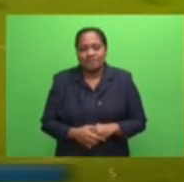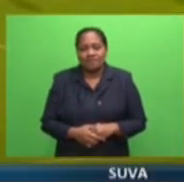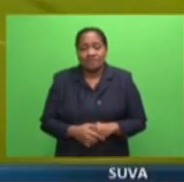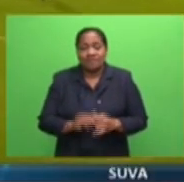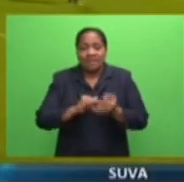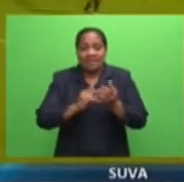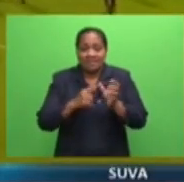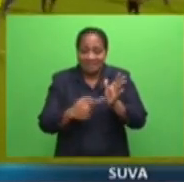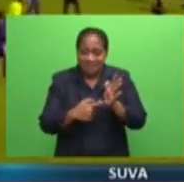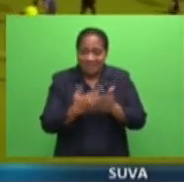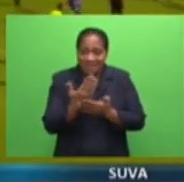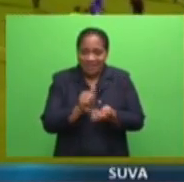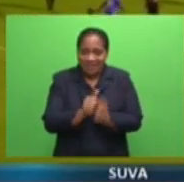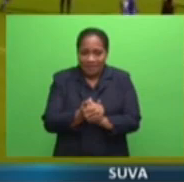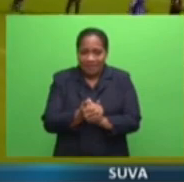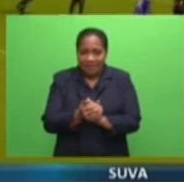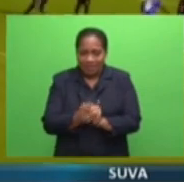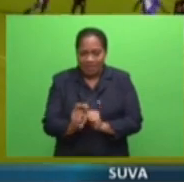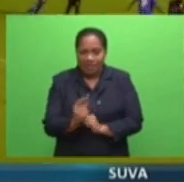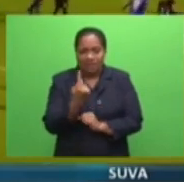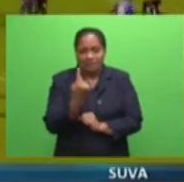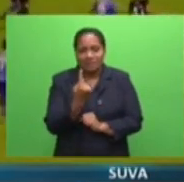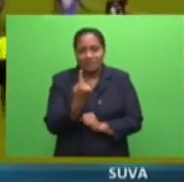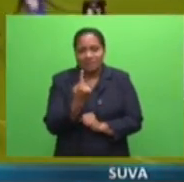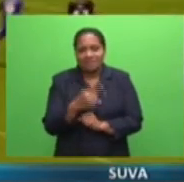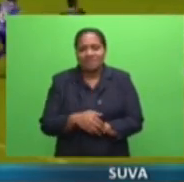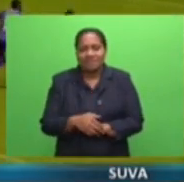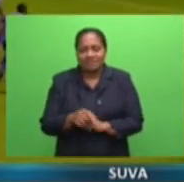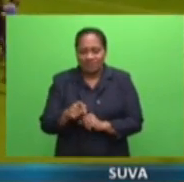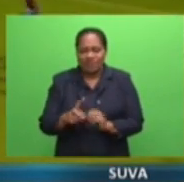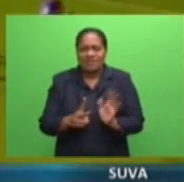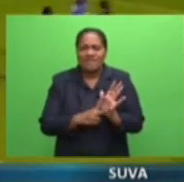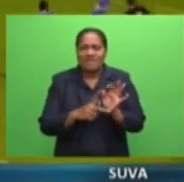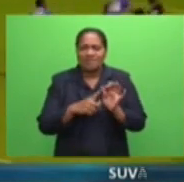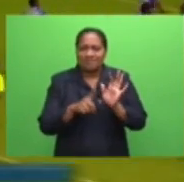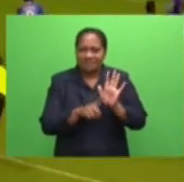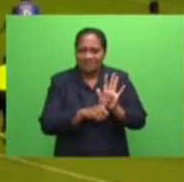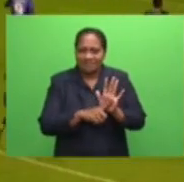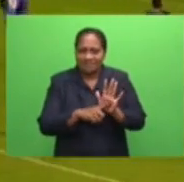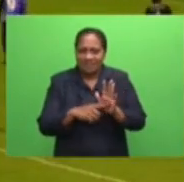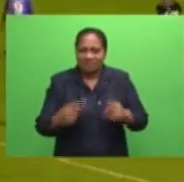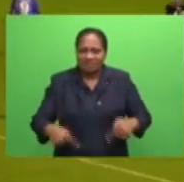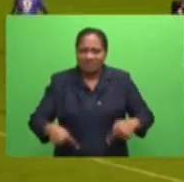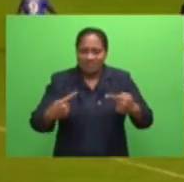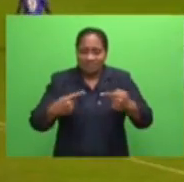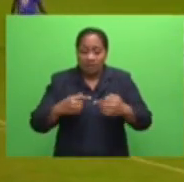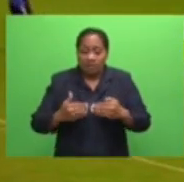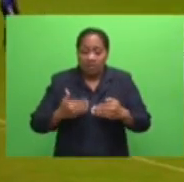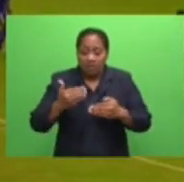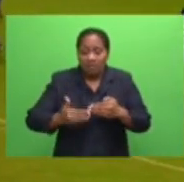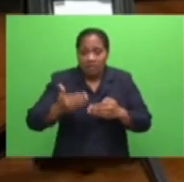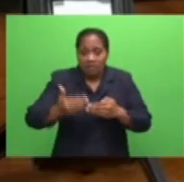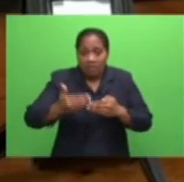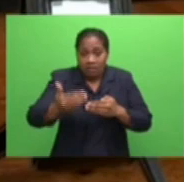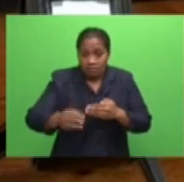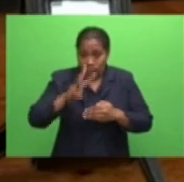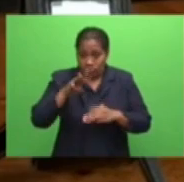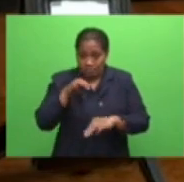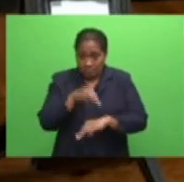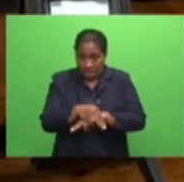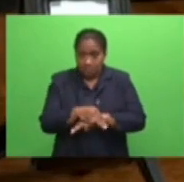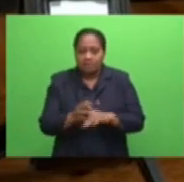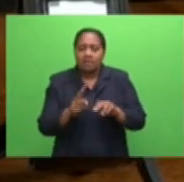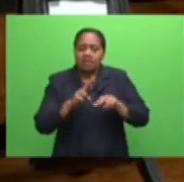Saturday's game will be the first in a series of live VPL matches. For the next 3 months, the FBC Sports Channel will feature